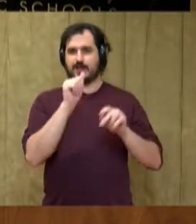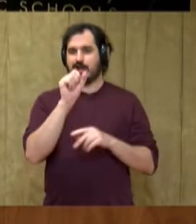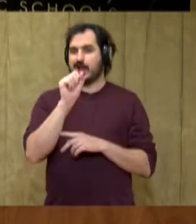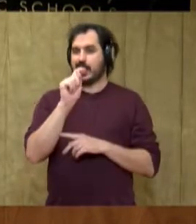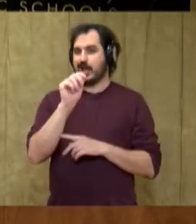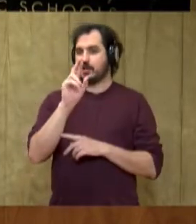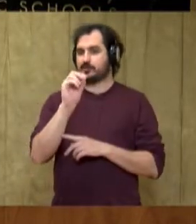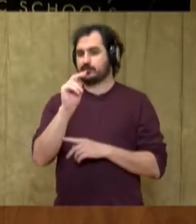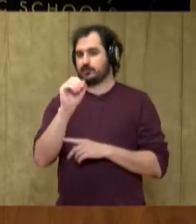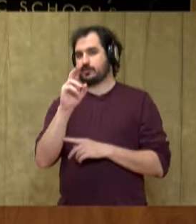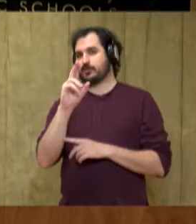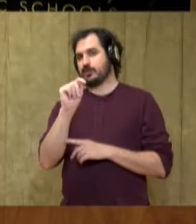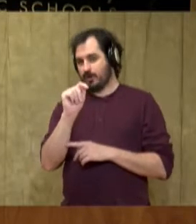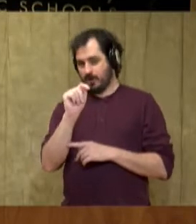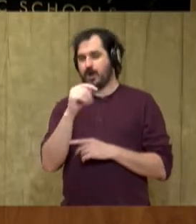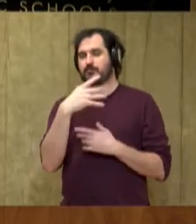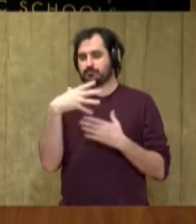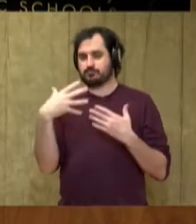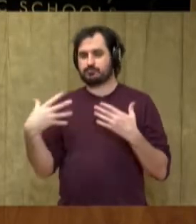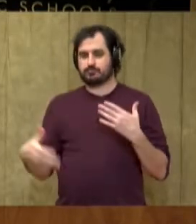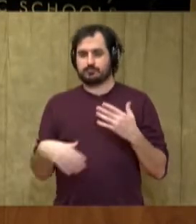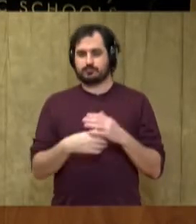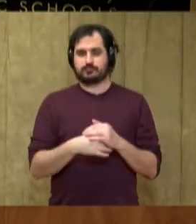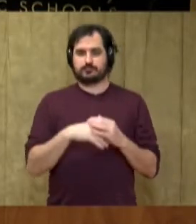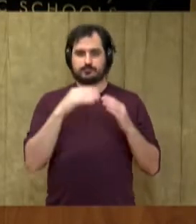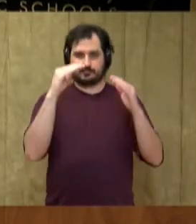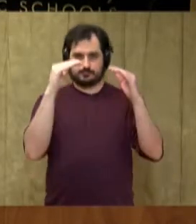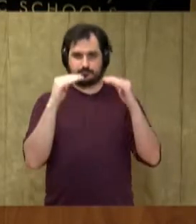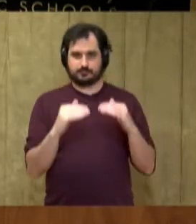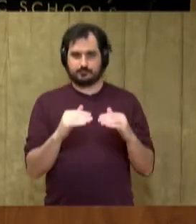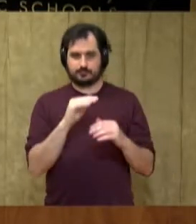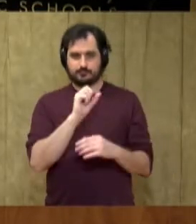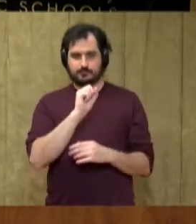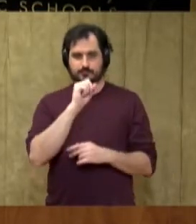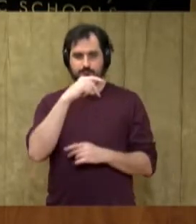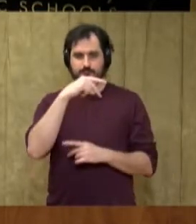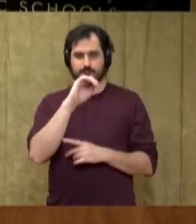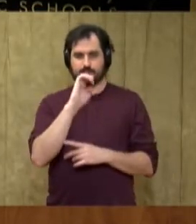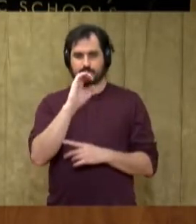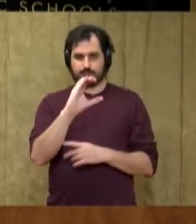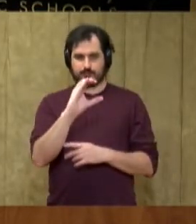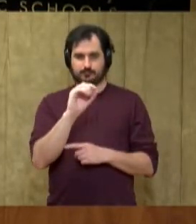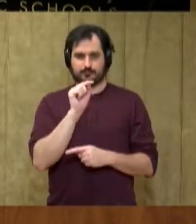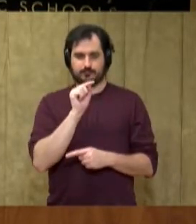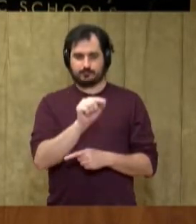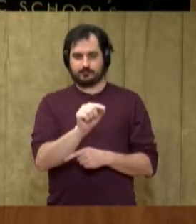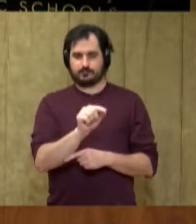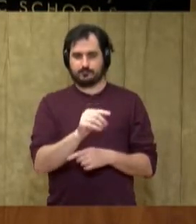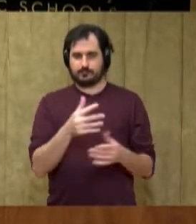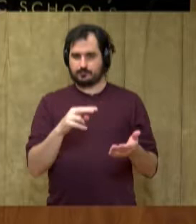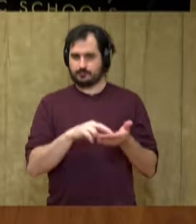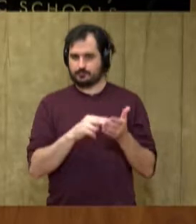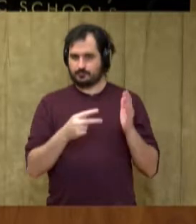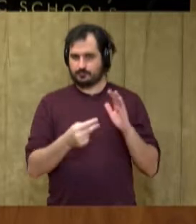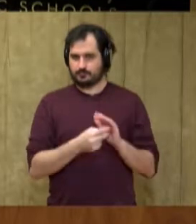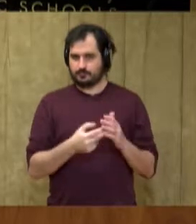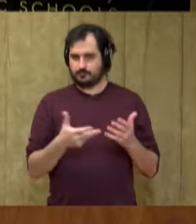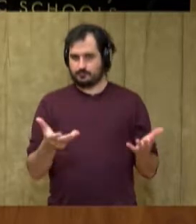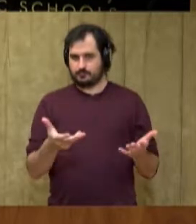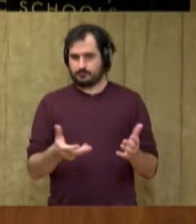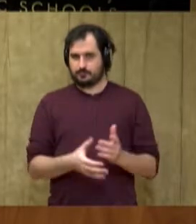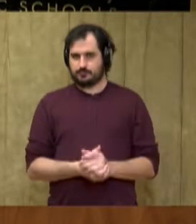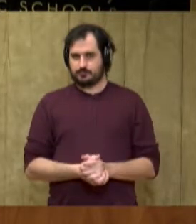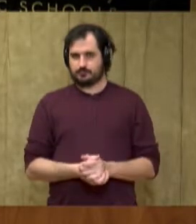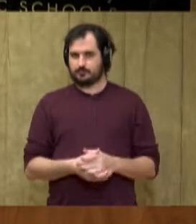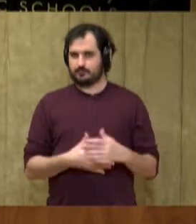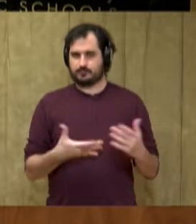Astronaut, astrology. Very good. How about this one? Spec. What did it mean? What was